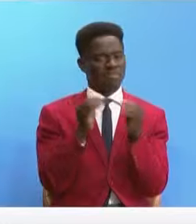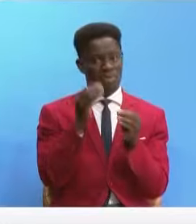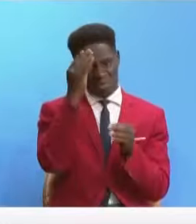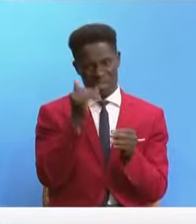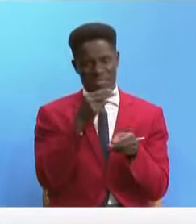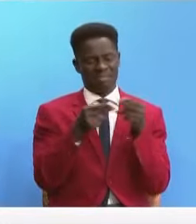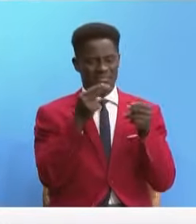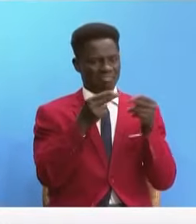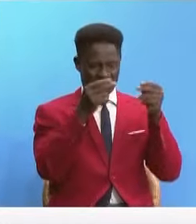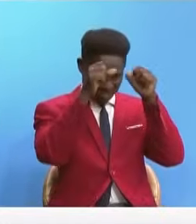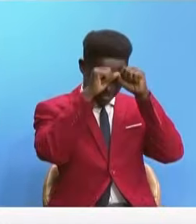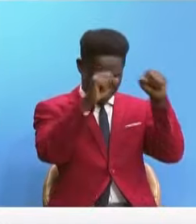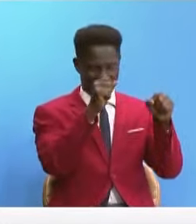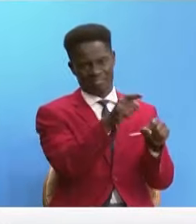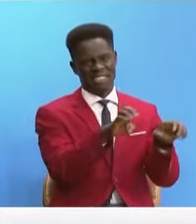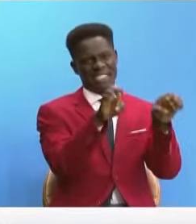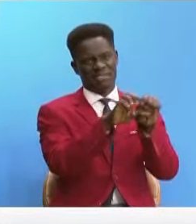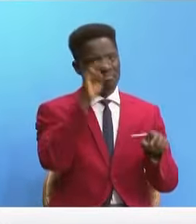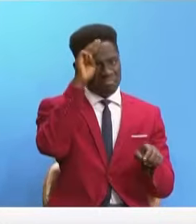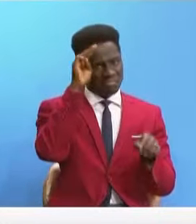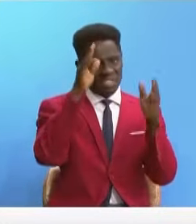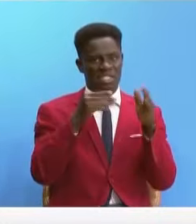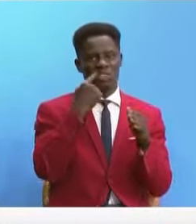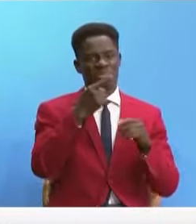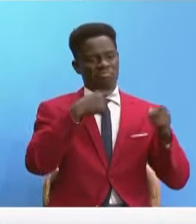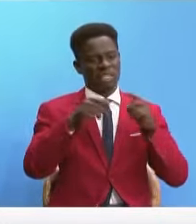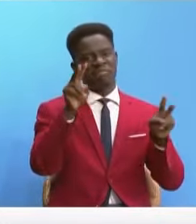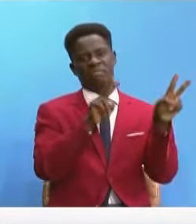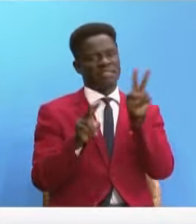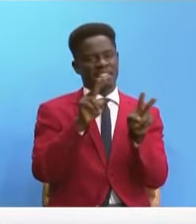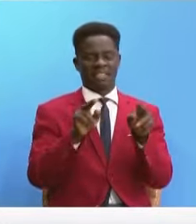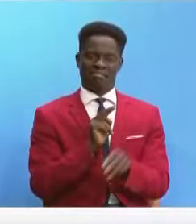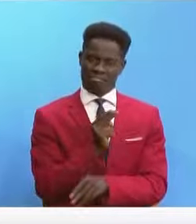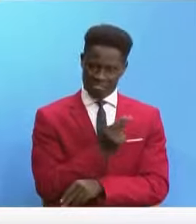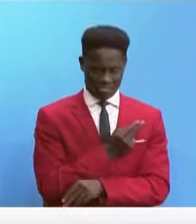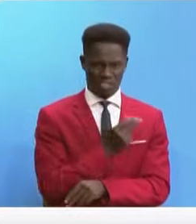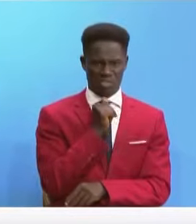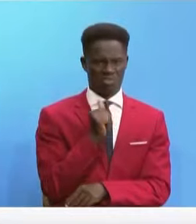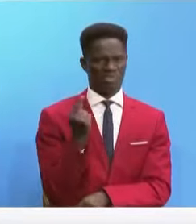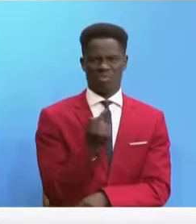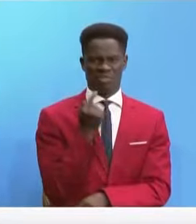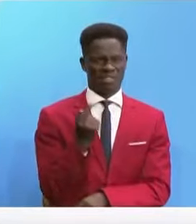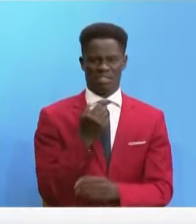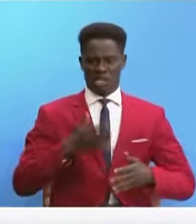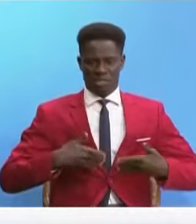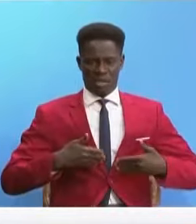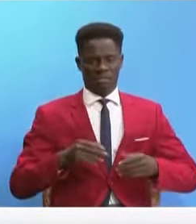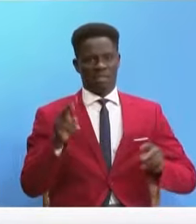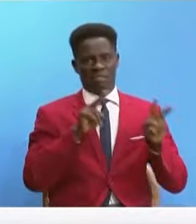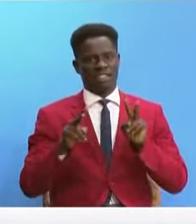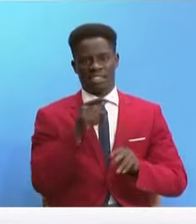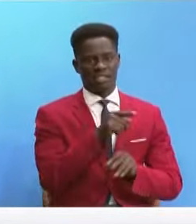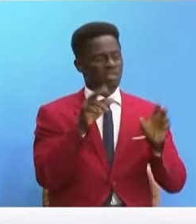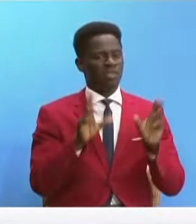president himself and the ministers that came here for their visitation. To us, it's not only we are happy for their visitation, but also